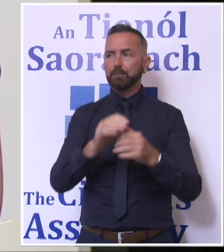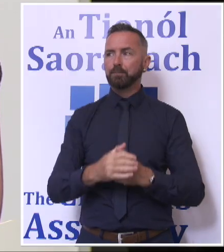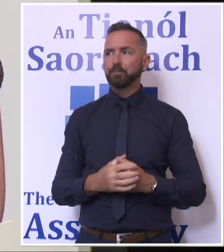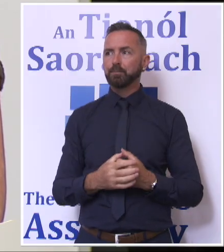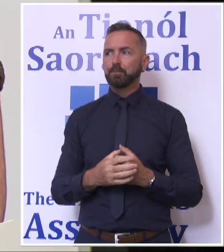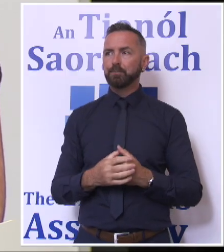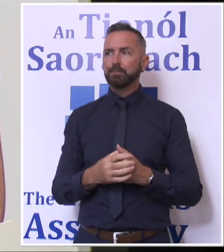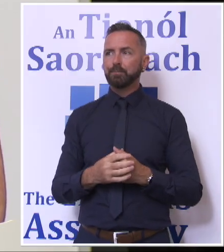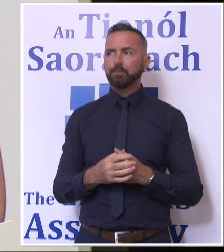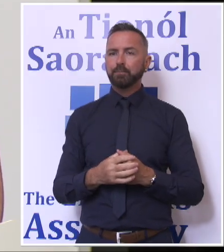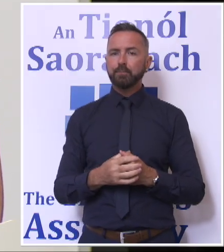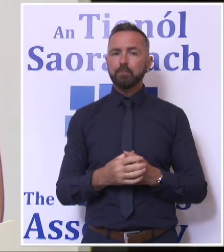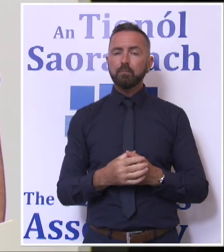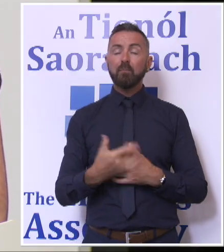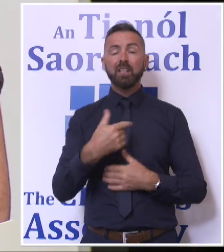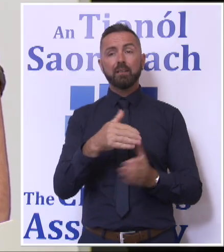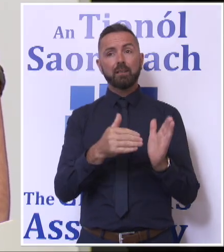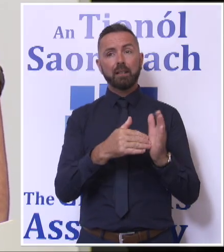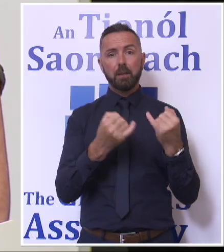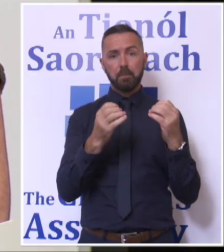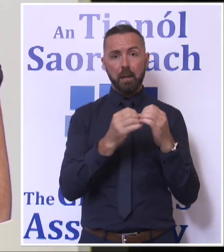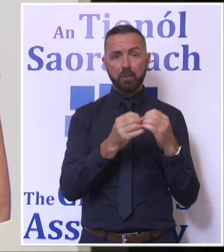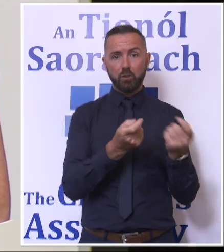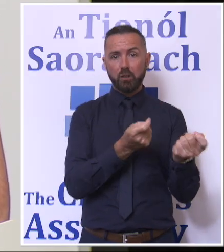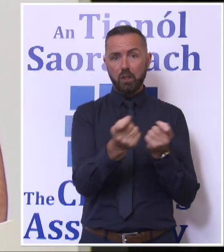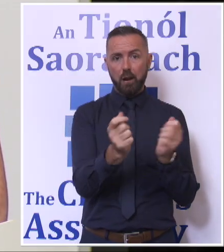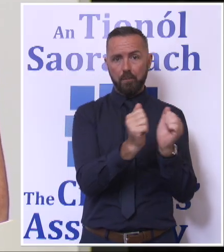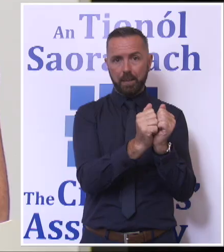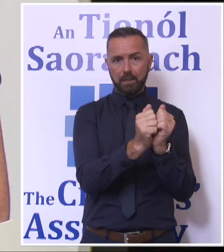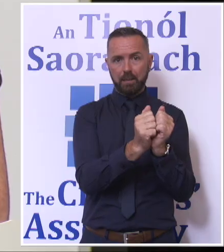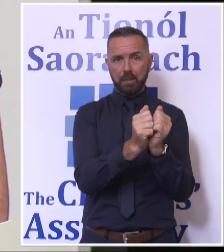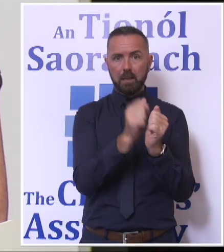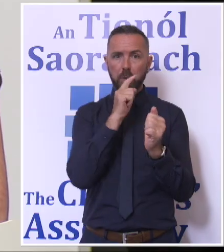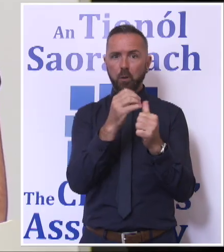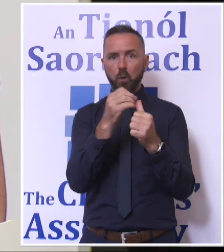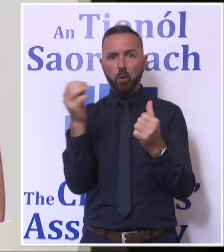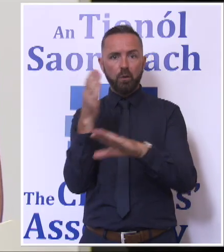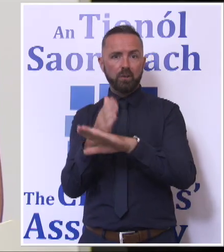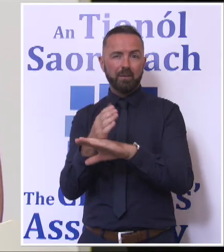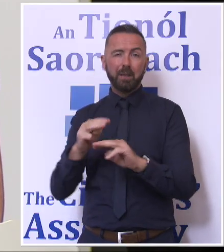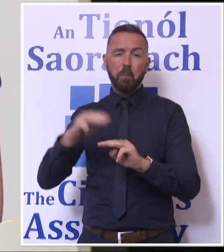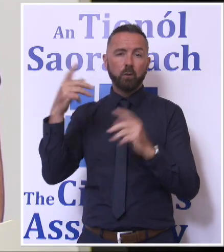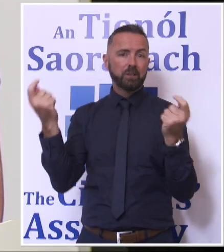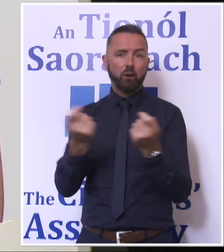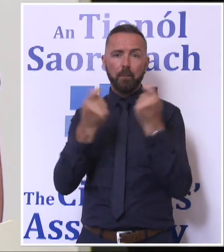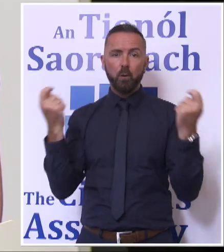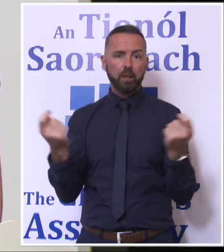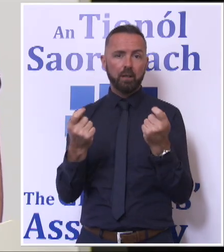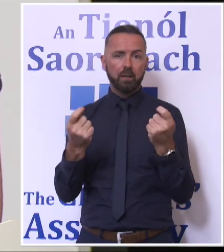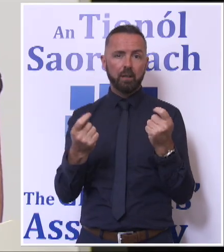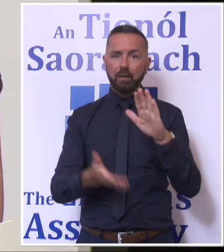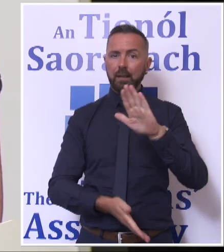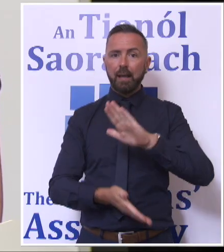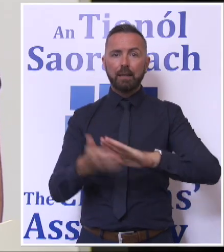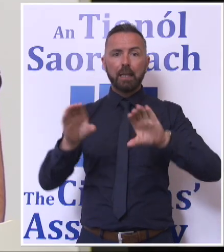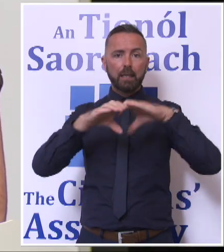So apart from the chairing of the meetings, my role is mostly ceremonial. from attending community events, promoting